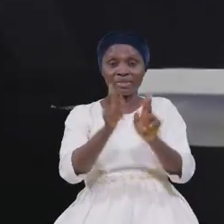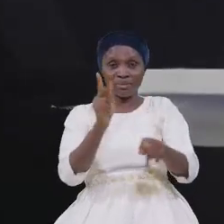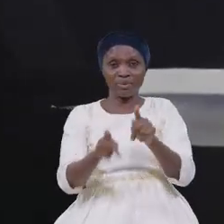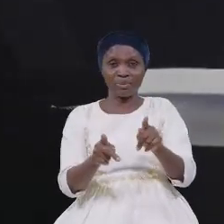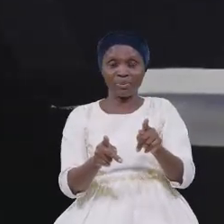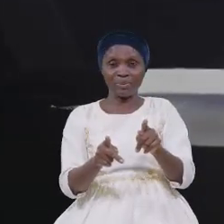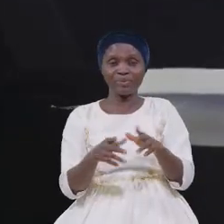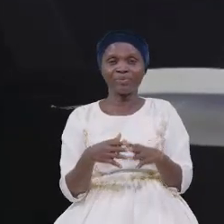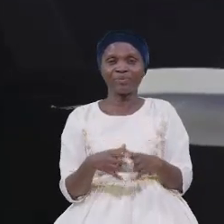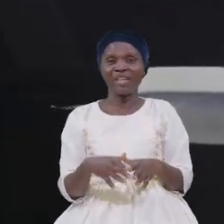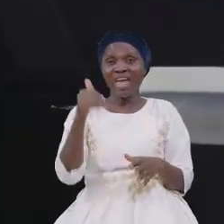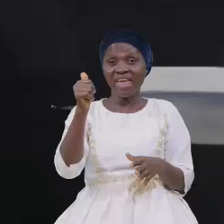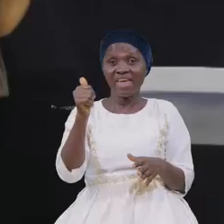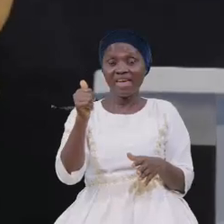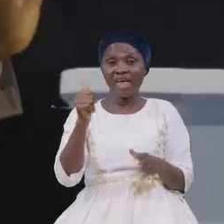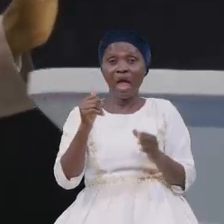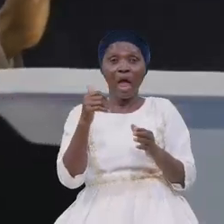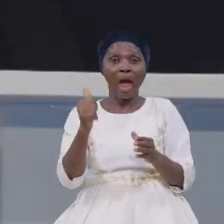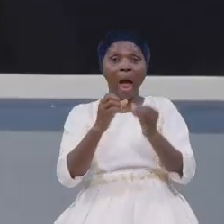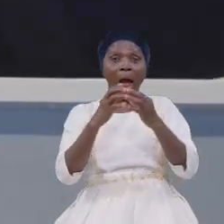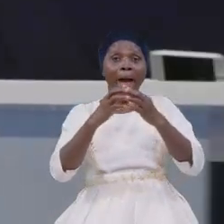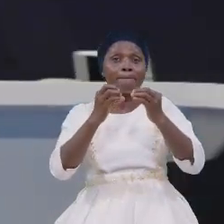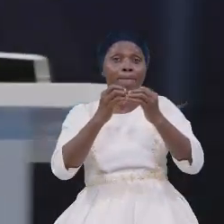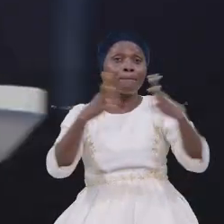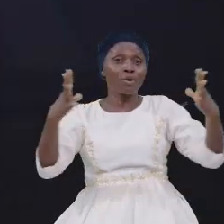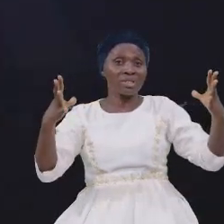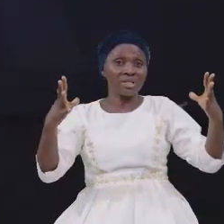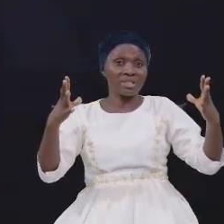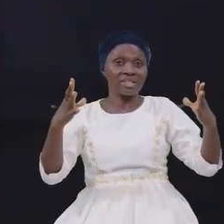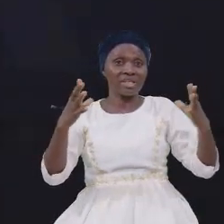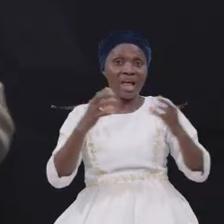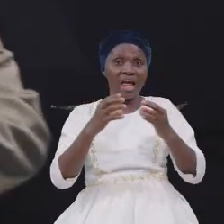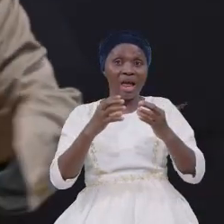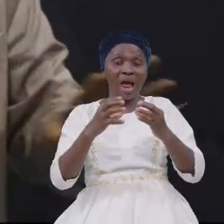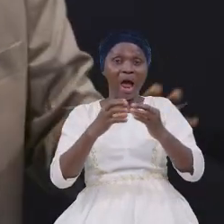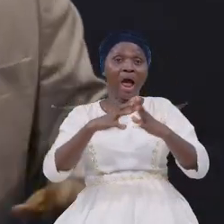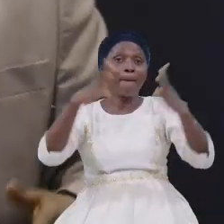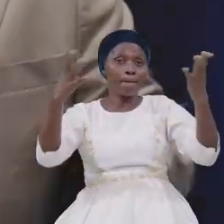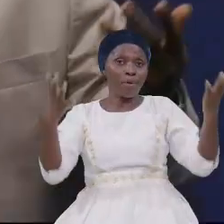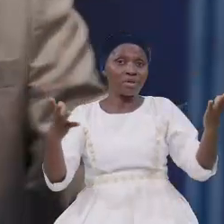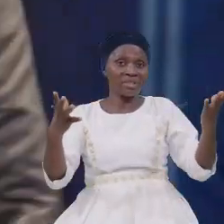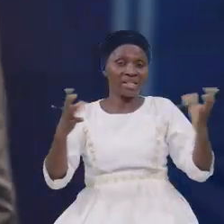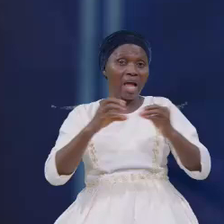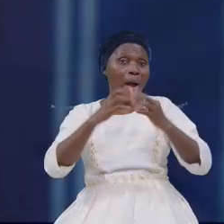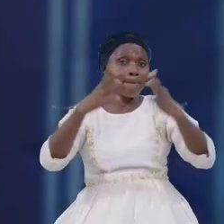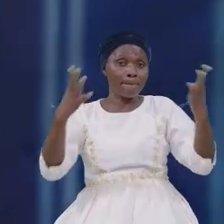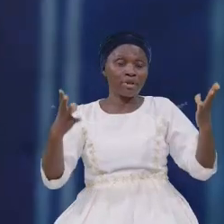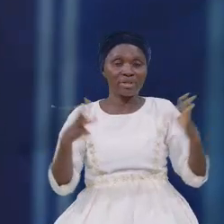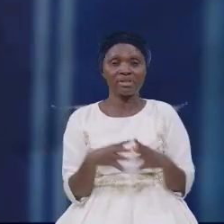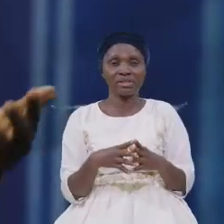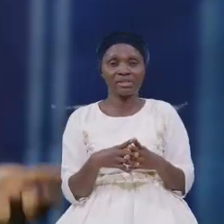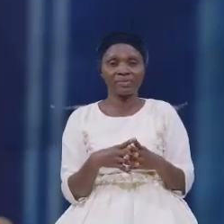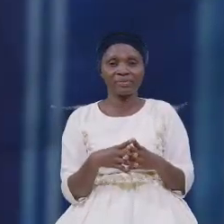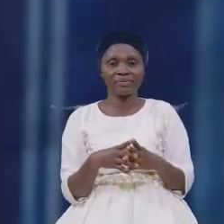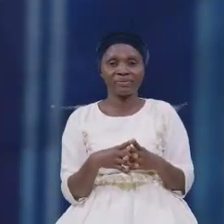abundance from the Almighty for all. A is abundance, is by grace.